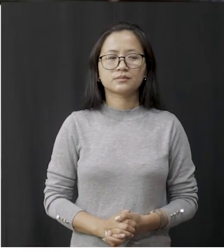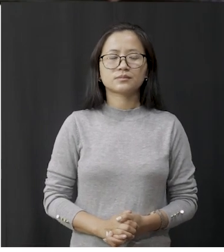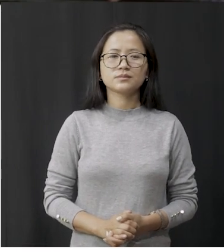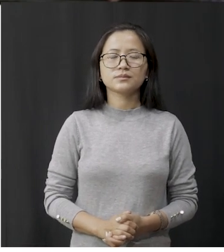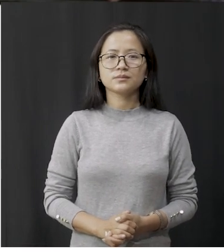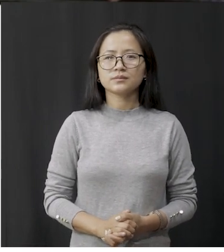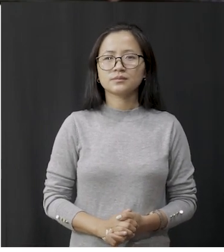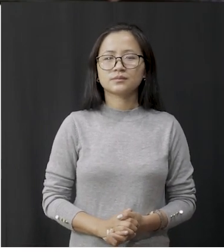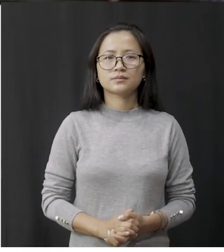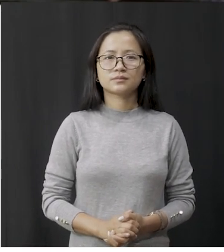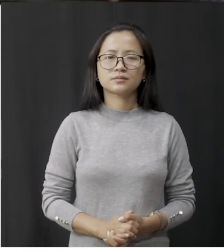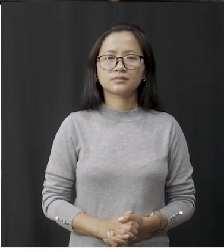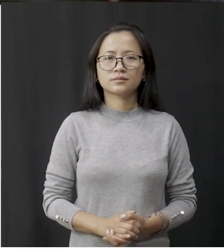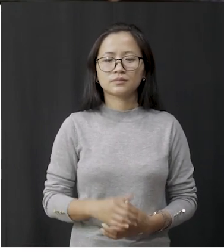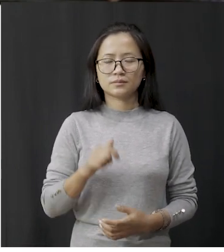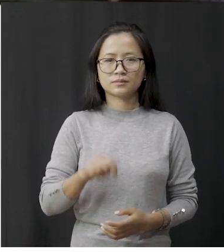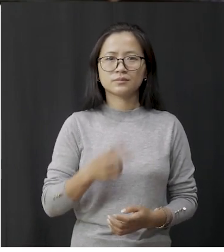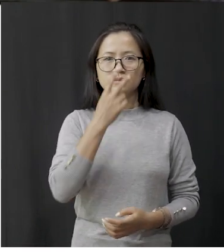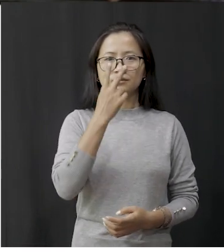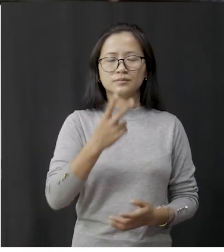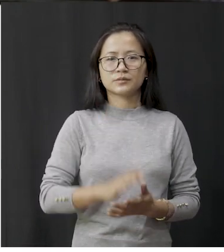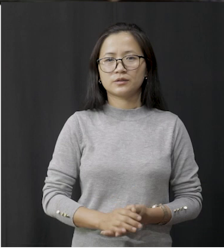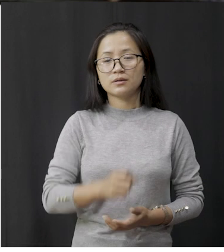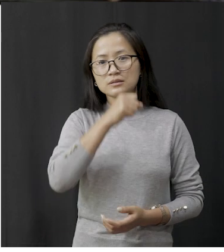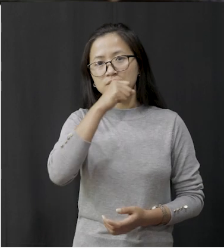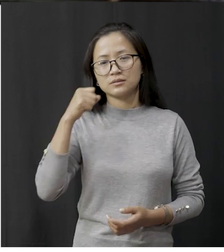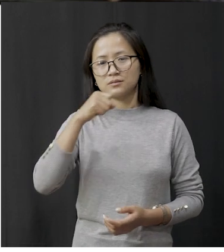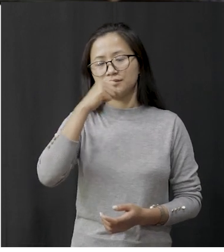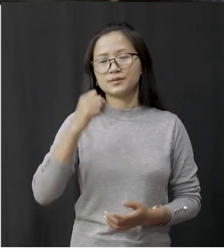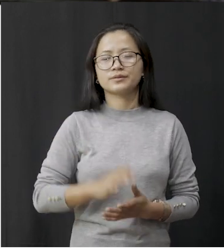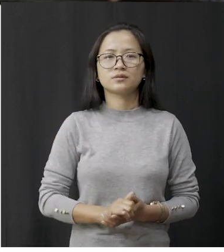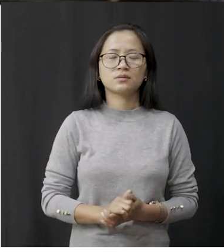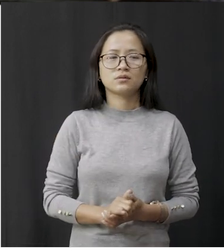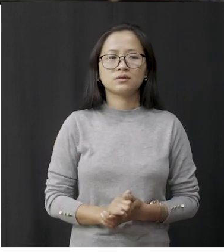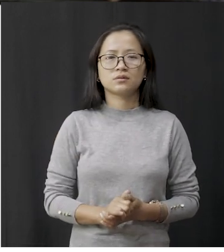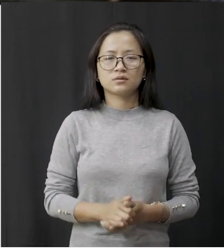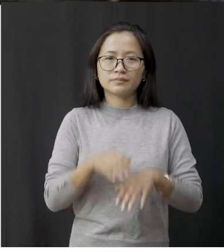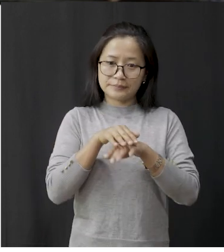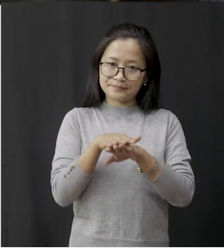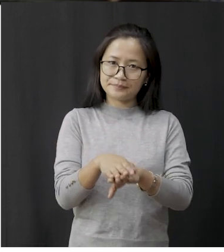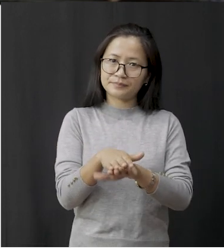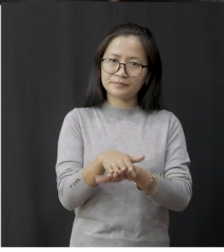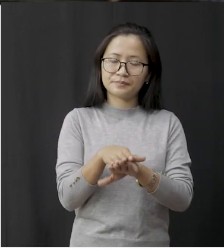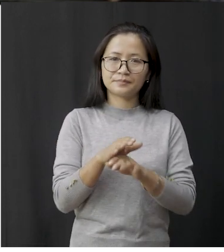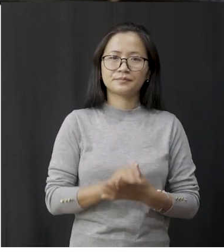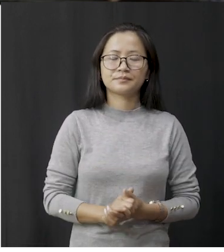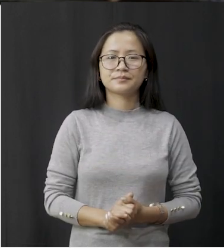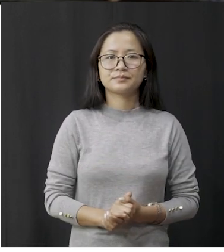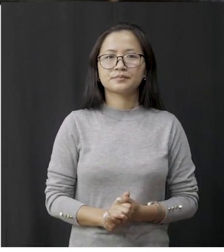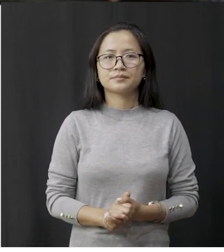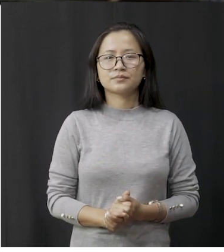Okay, so students, here we see meat, and here this is fish.